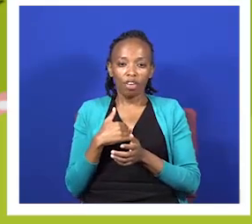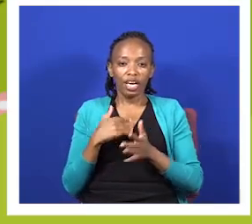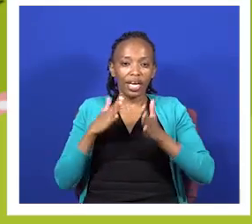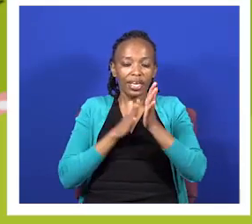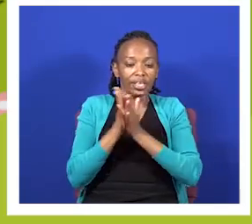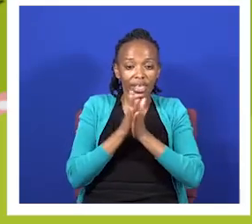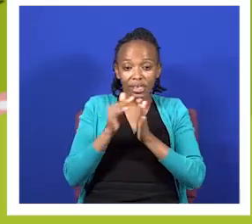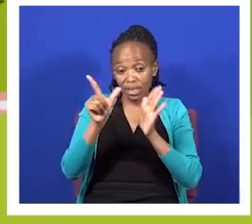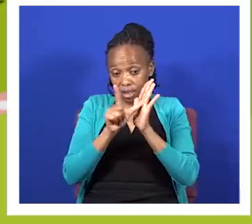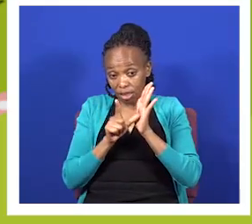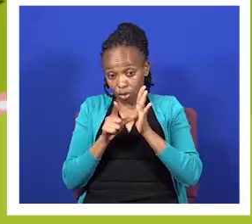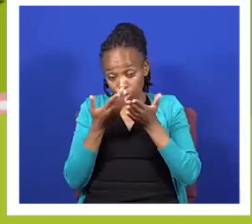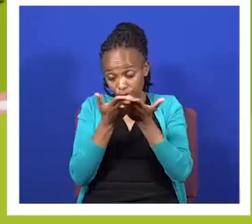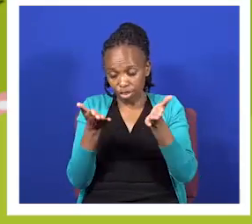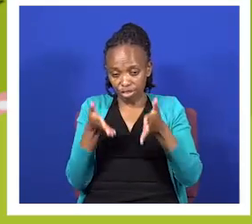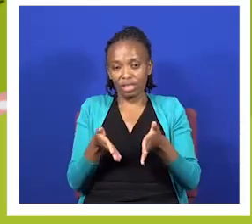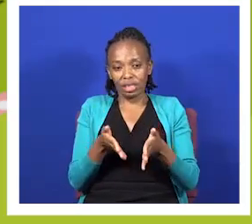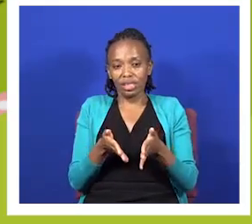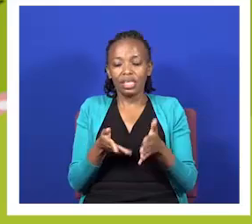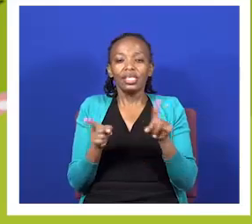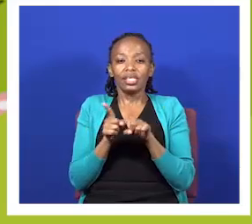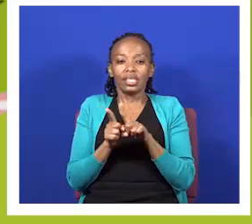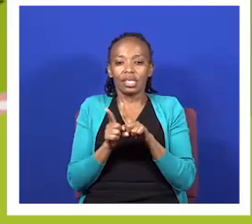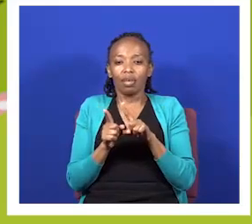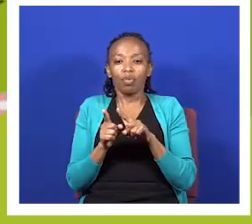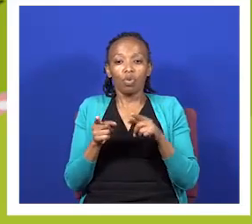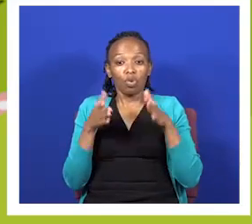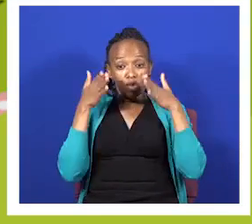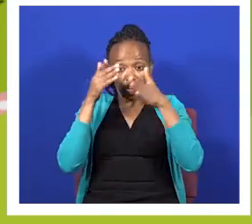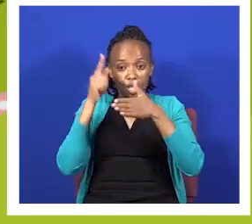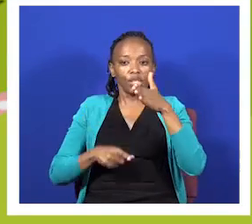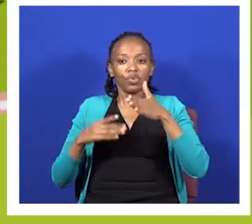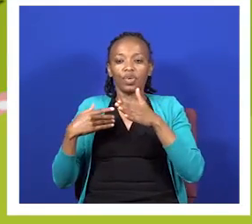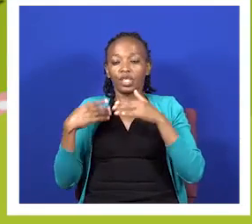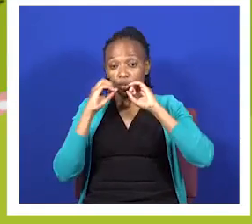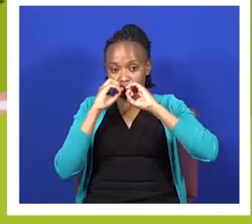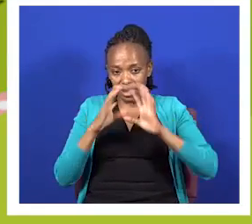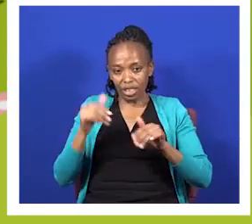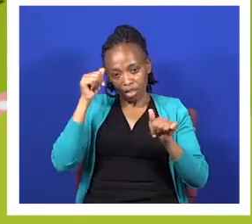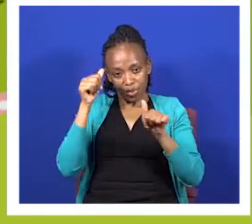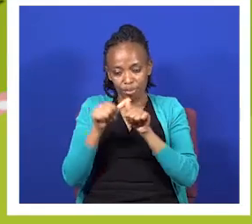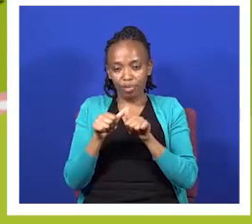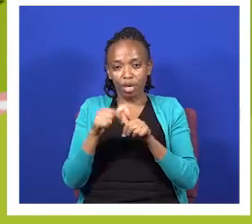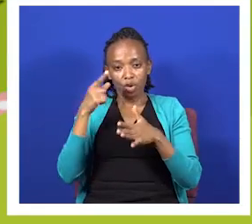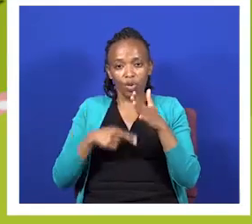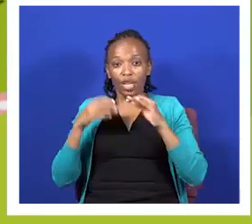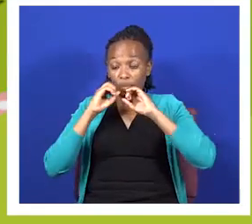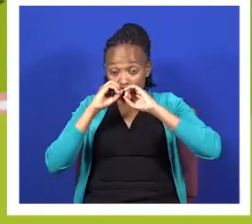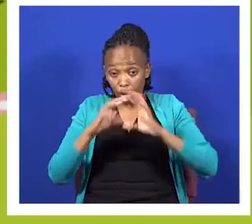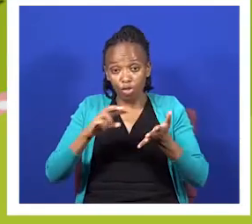an exciting lesson for you today, still on the Beatitudes. Do you remember what